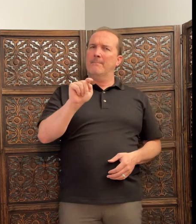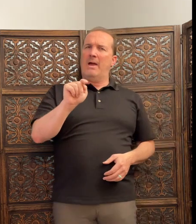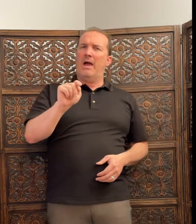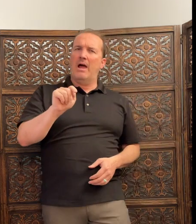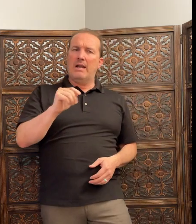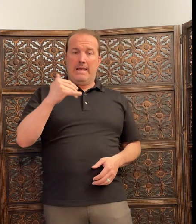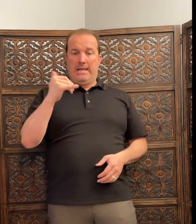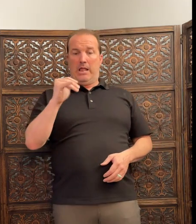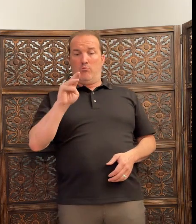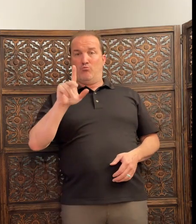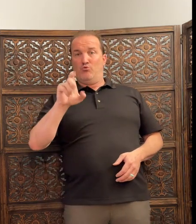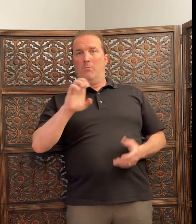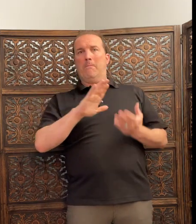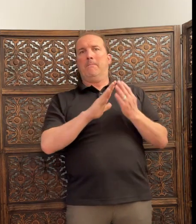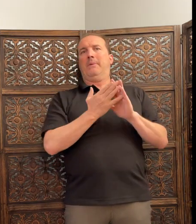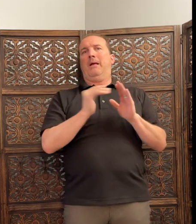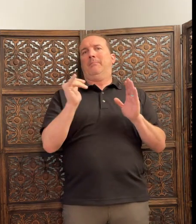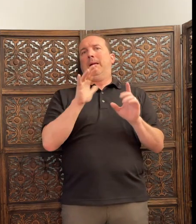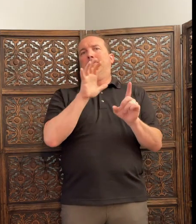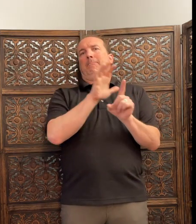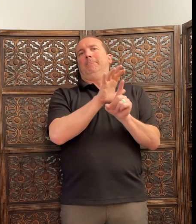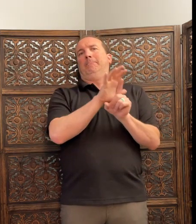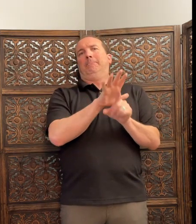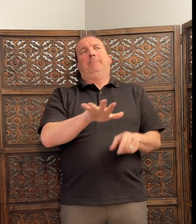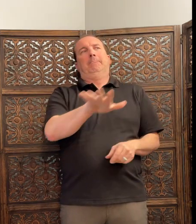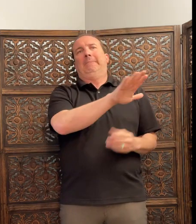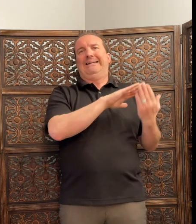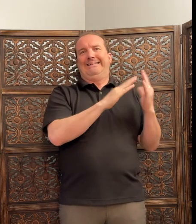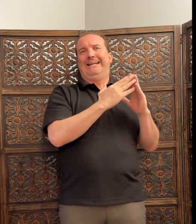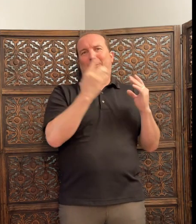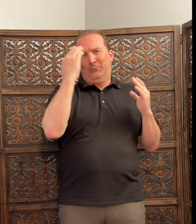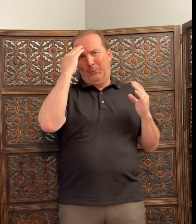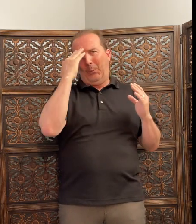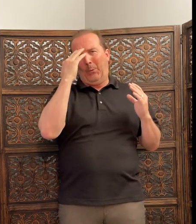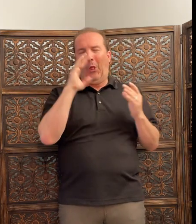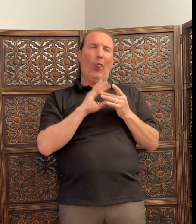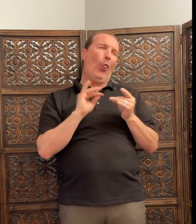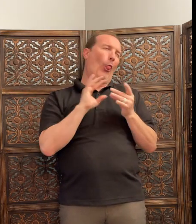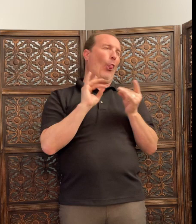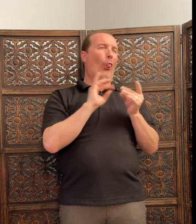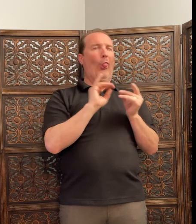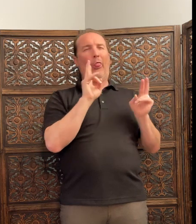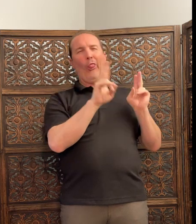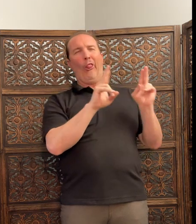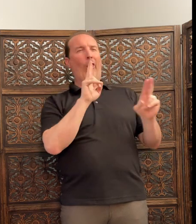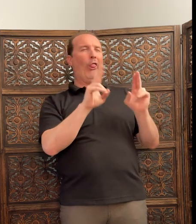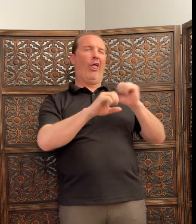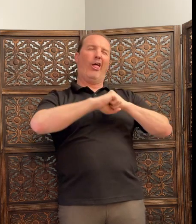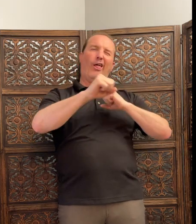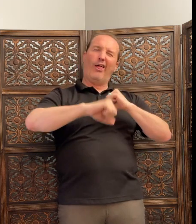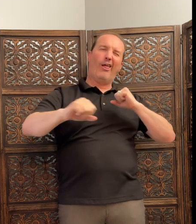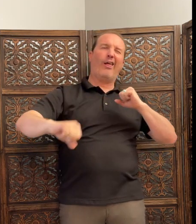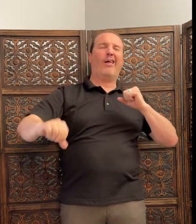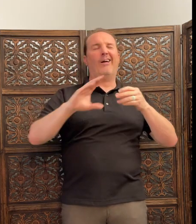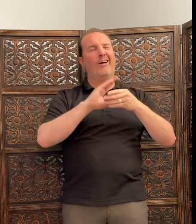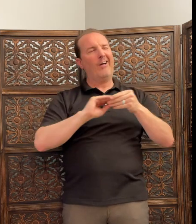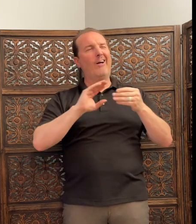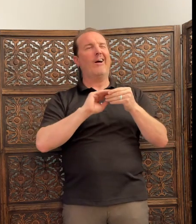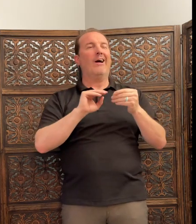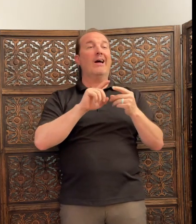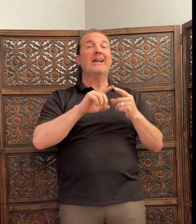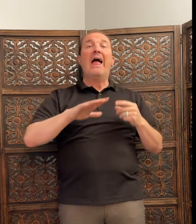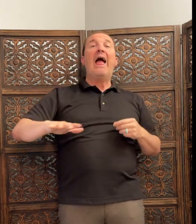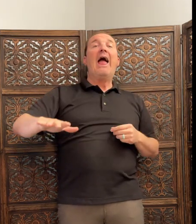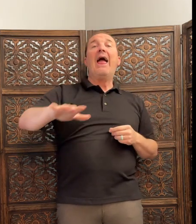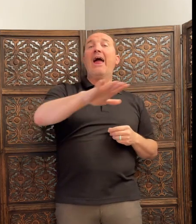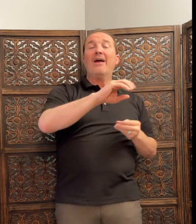moment, Matt Bonner's yellow mule becomes somewhat of a celebrity in the town. The porch talkers continue to tell tall tales